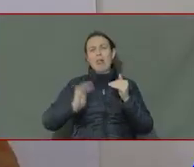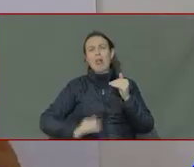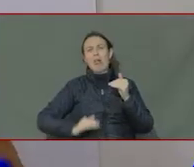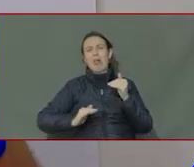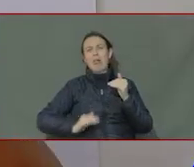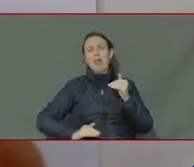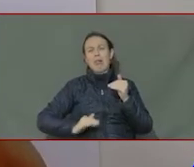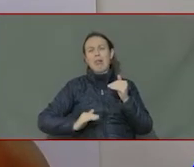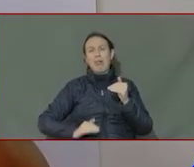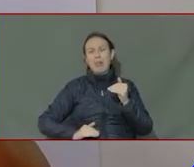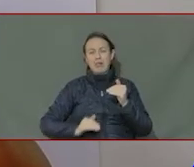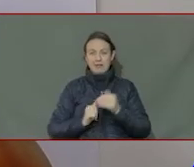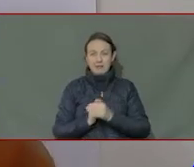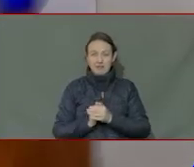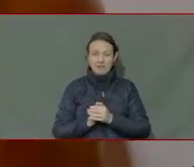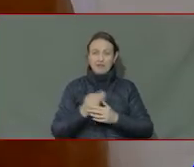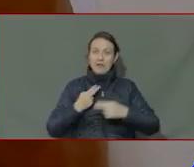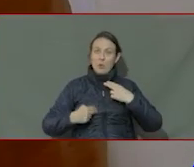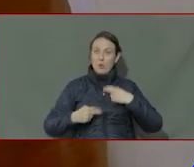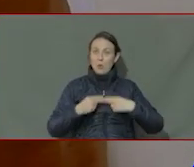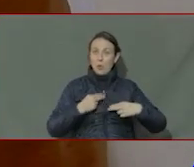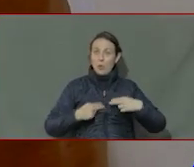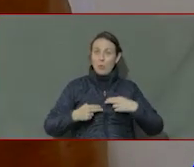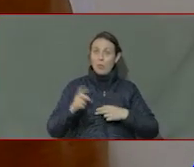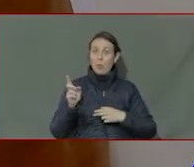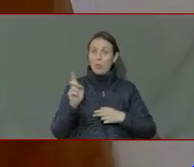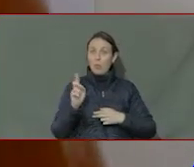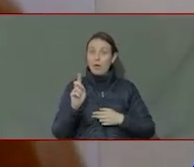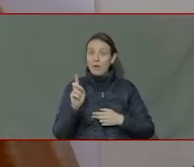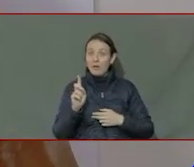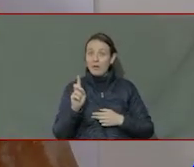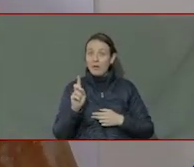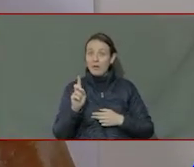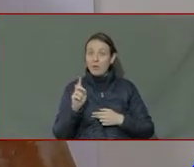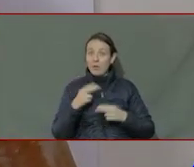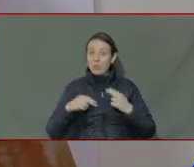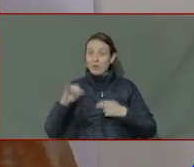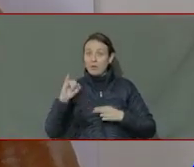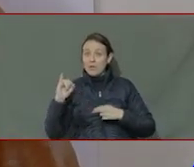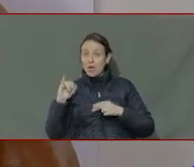low. So what is that hormone which I told you is the opposite of insulin?